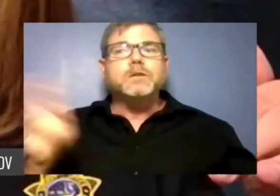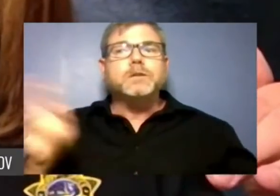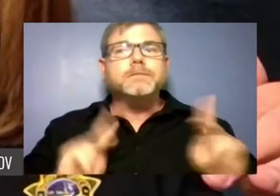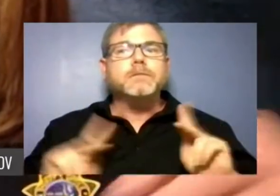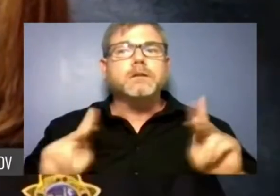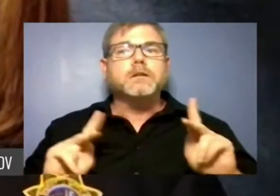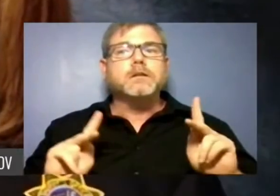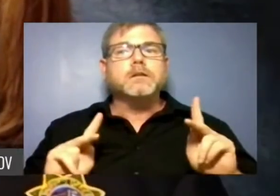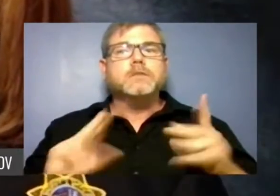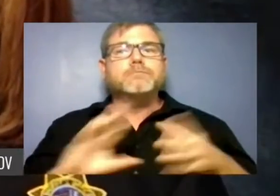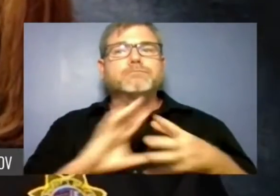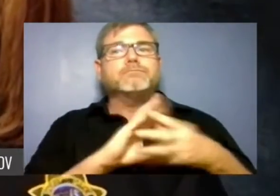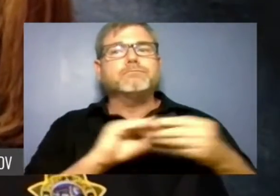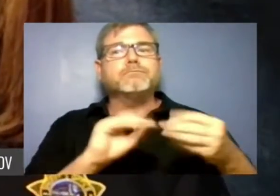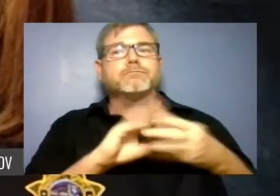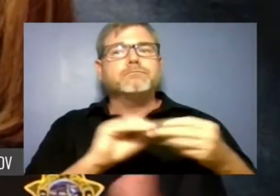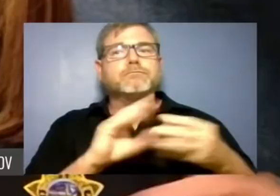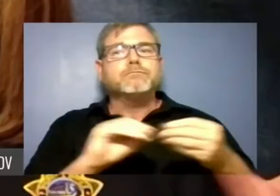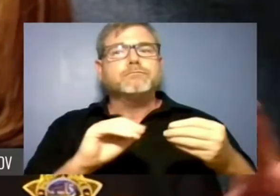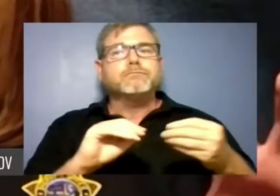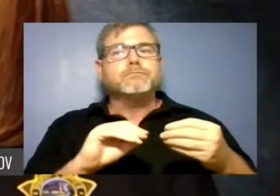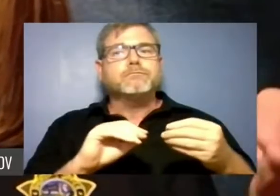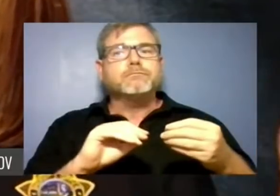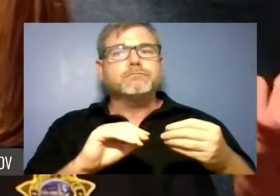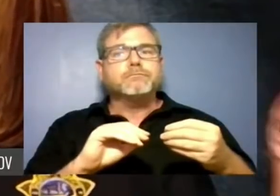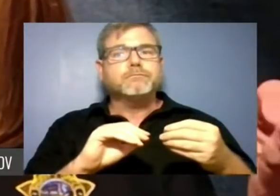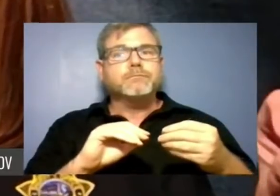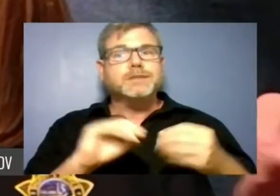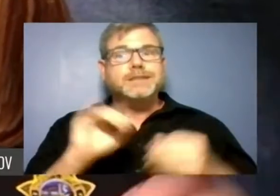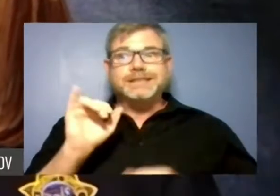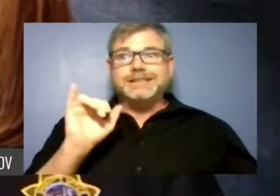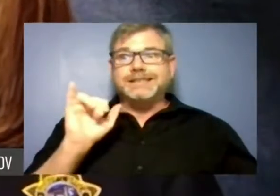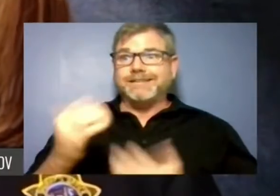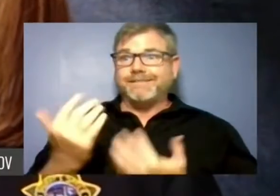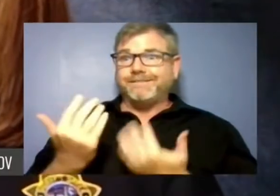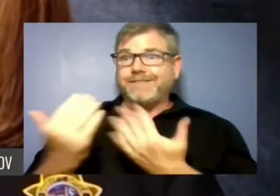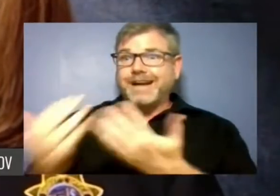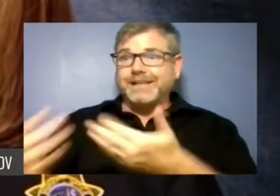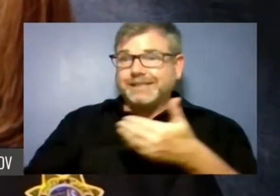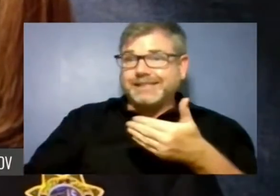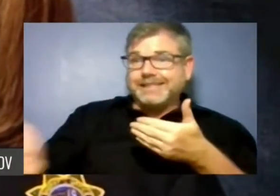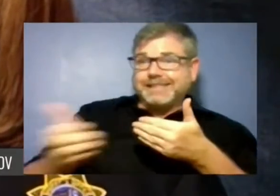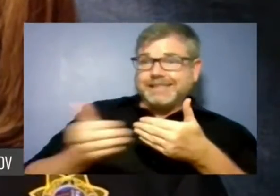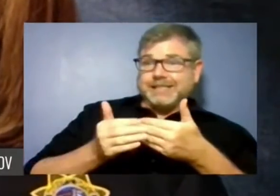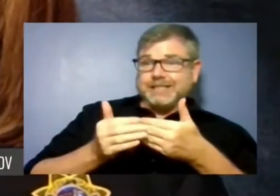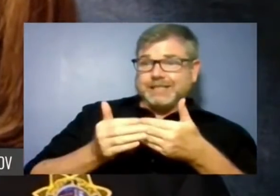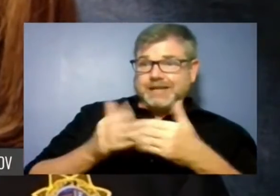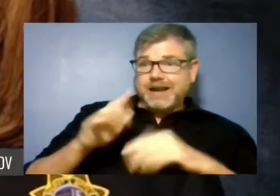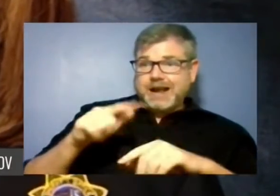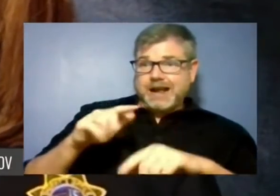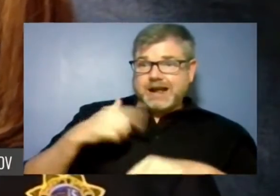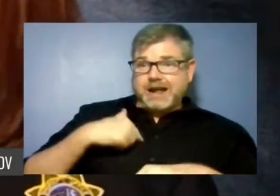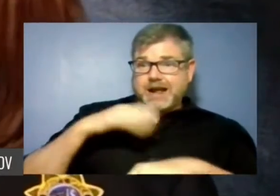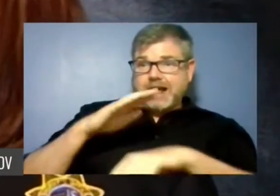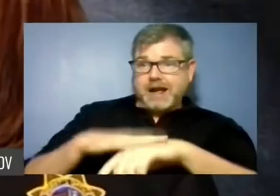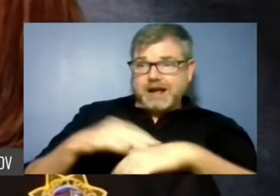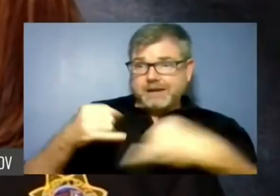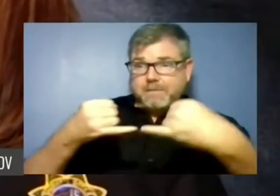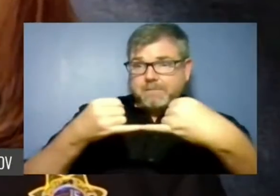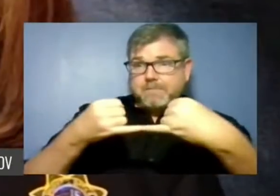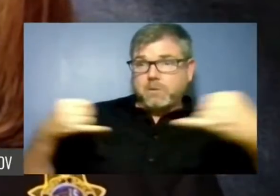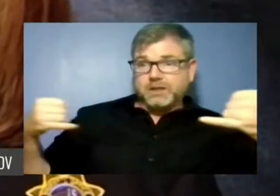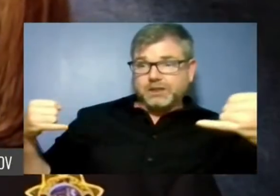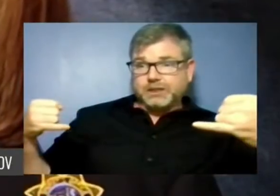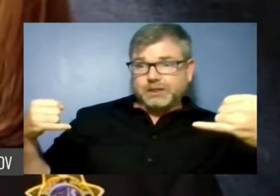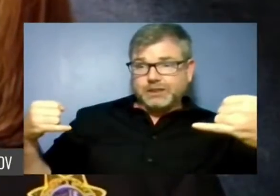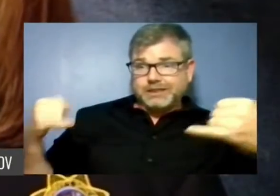border of their zone, it'll show them in the wrong status. We're not sure how to fix that, but one thing that seems to help is if